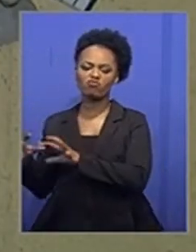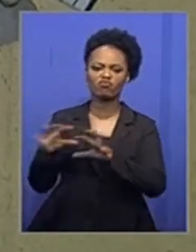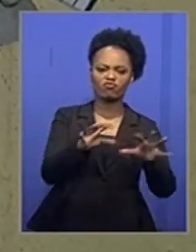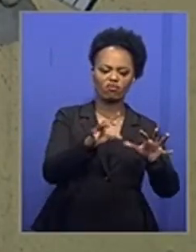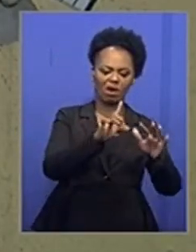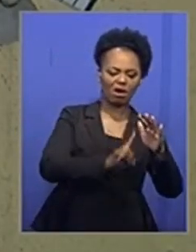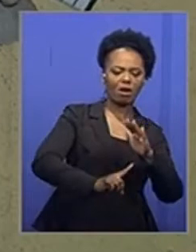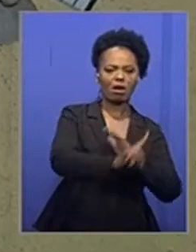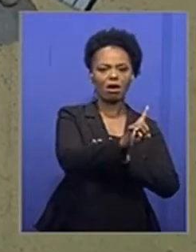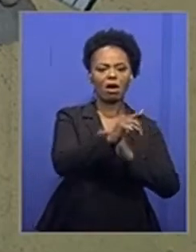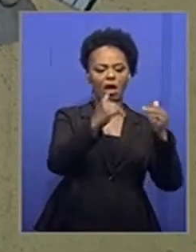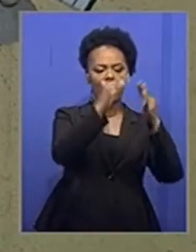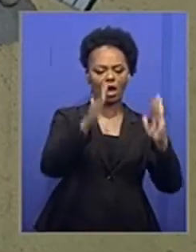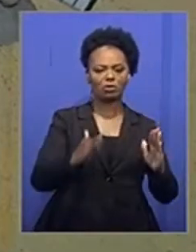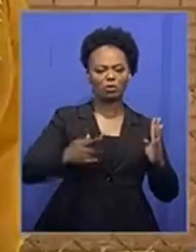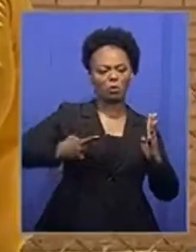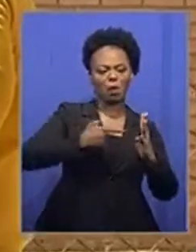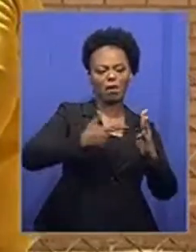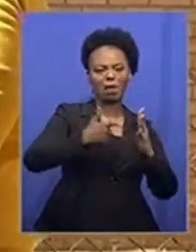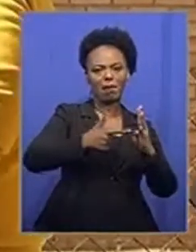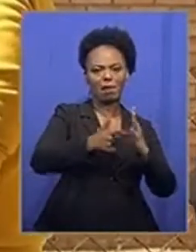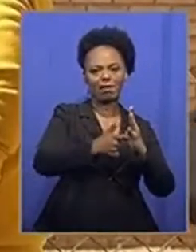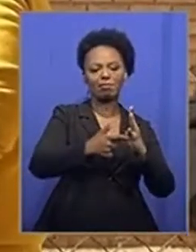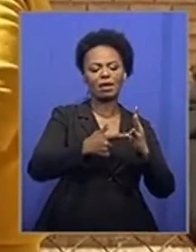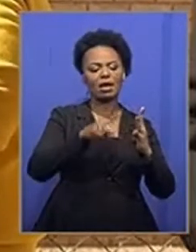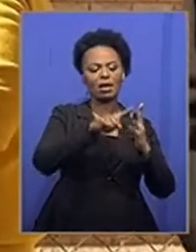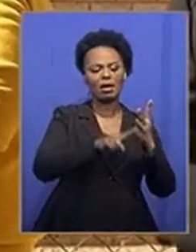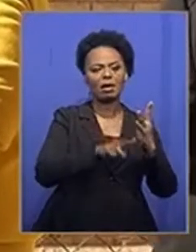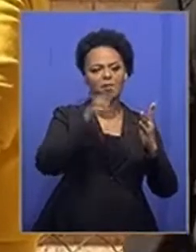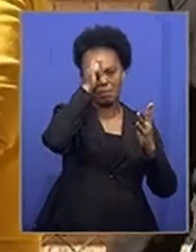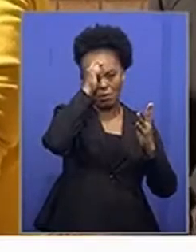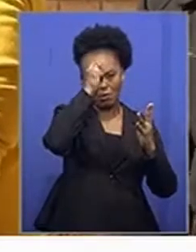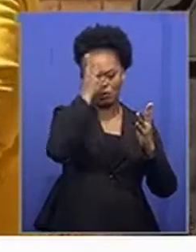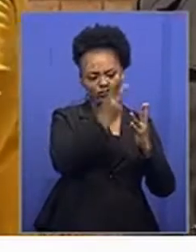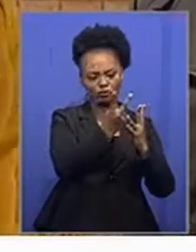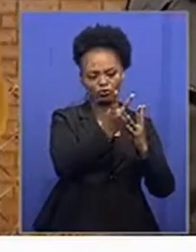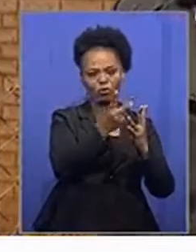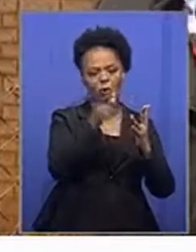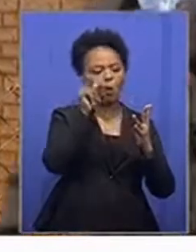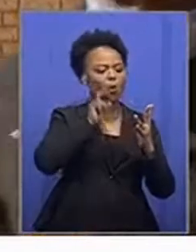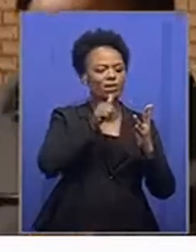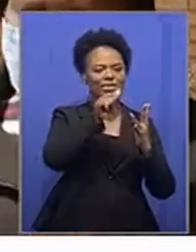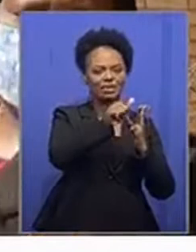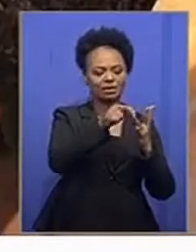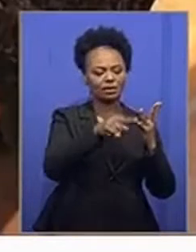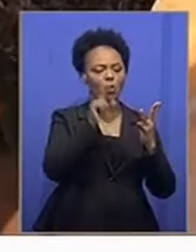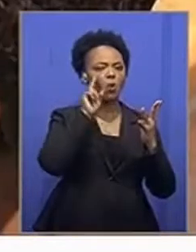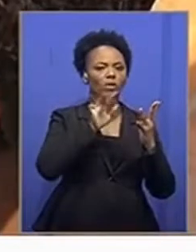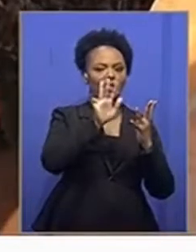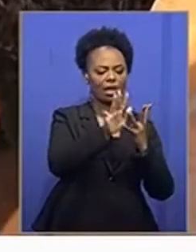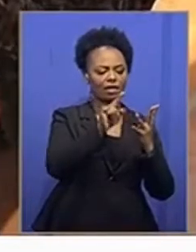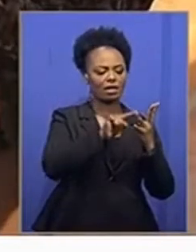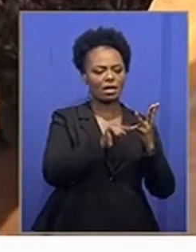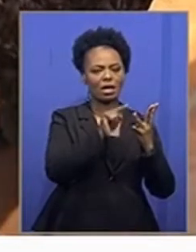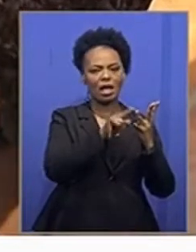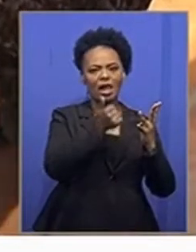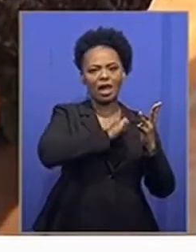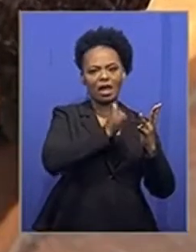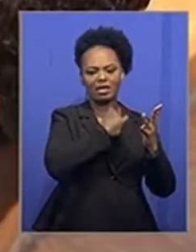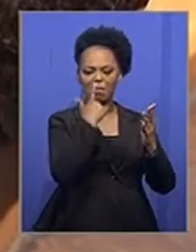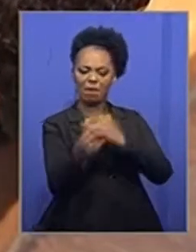ya ba ba thunya maloko a mane a lelapa. Bashanyana ba babedi, ya lemo ditsheletseng le ya lemo dirobong, ba kgonne ho baleha ya